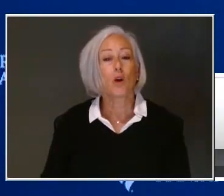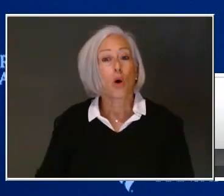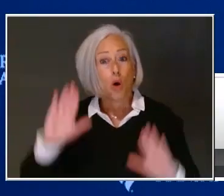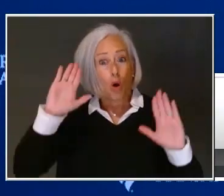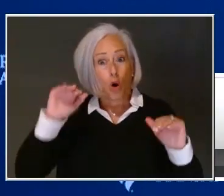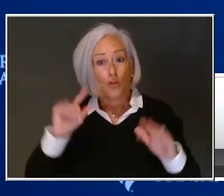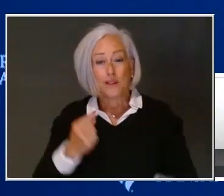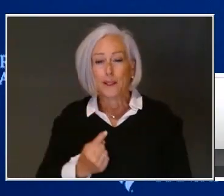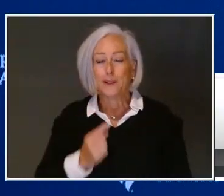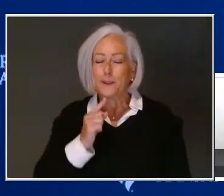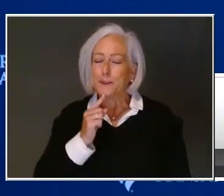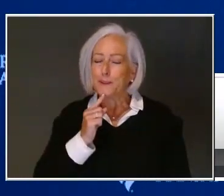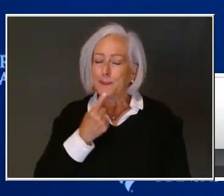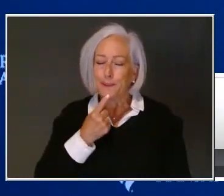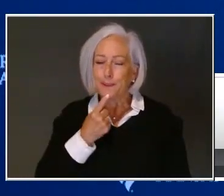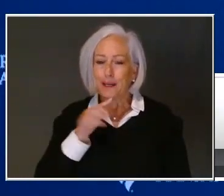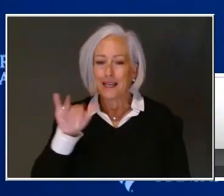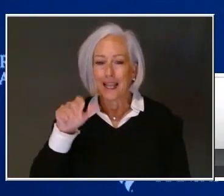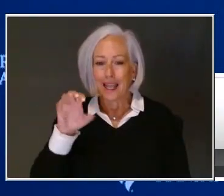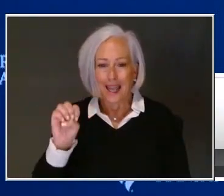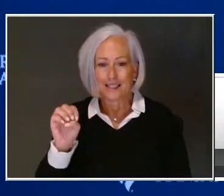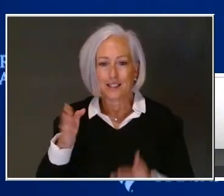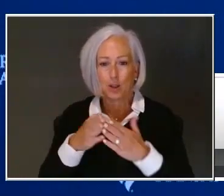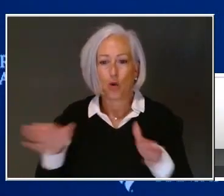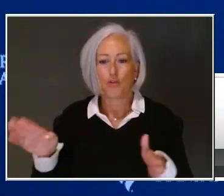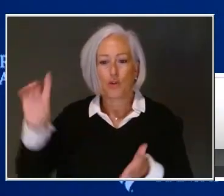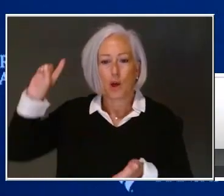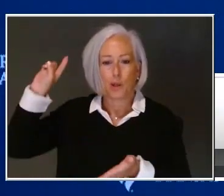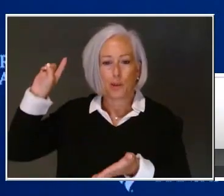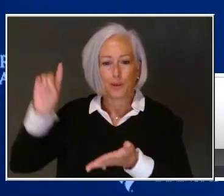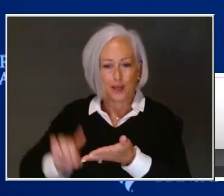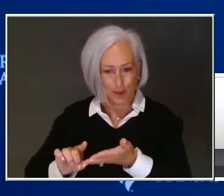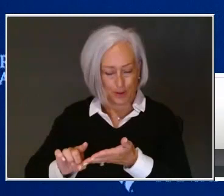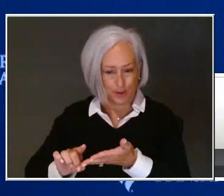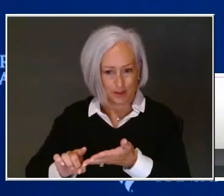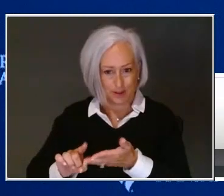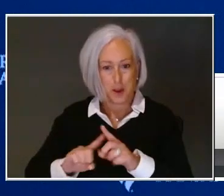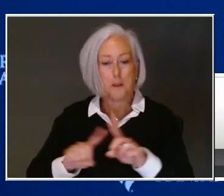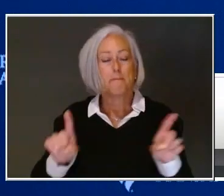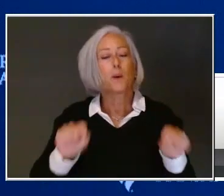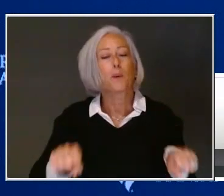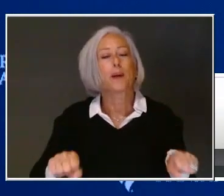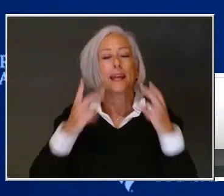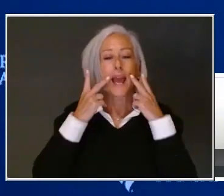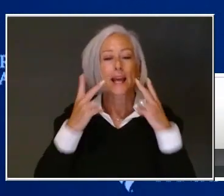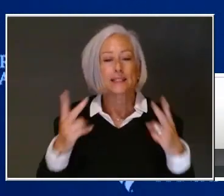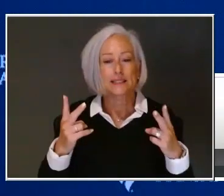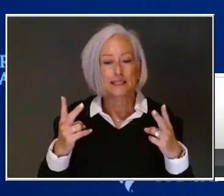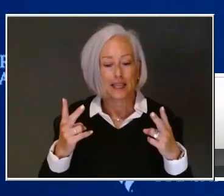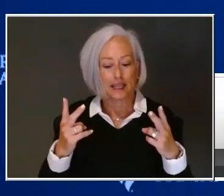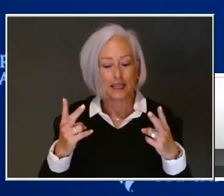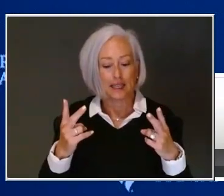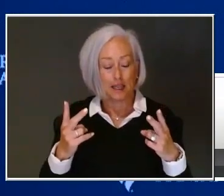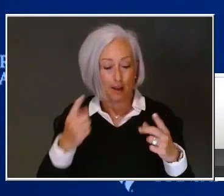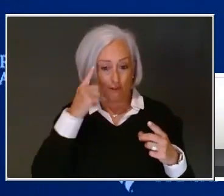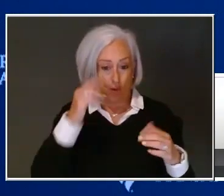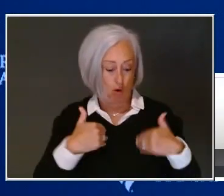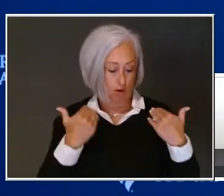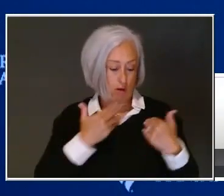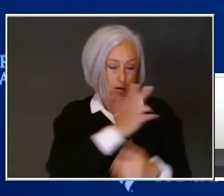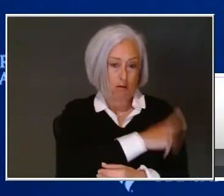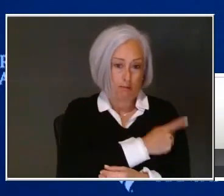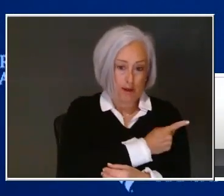acute severe cases are overall going down. But what we can see and what we've talked about both in younger patients and also the